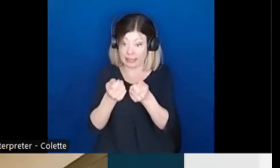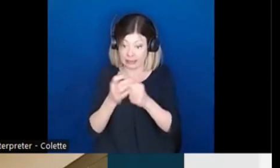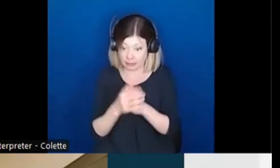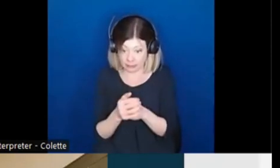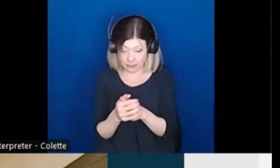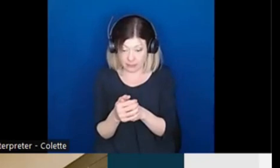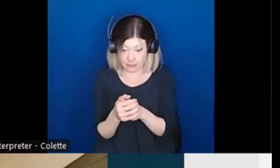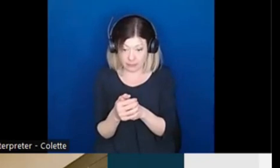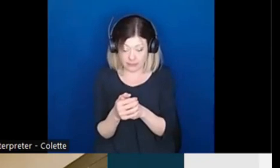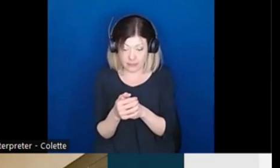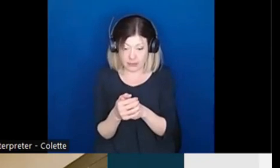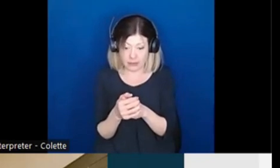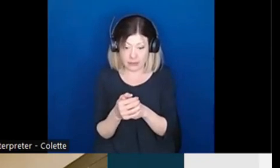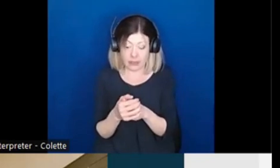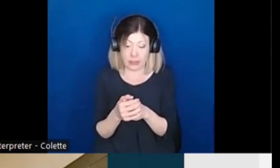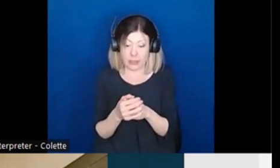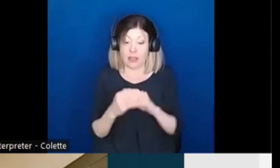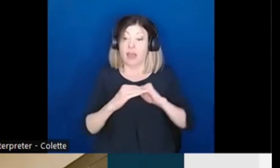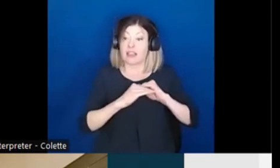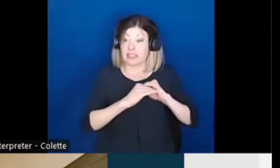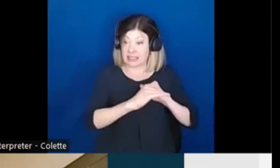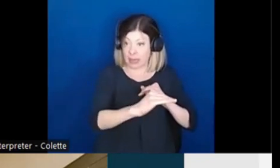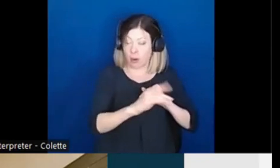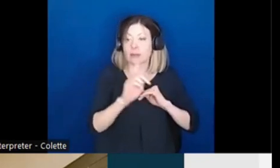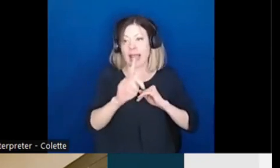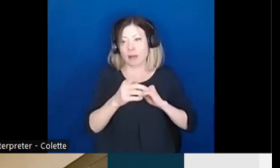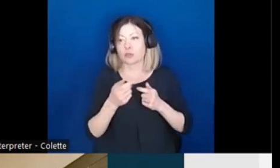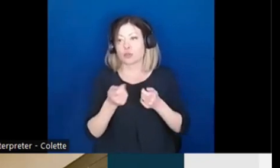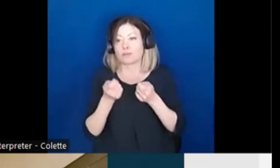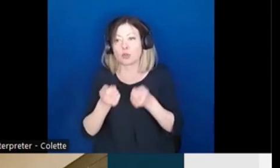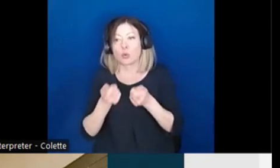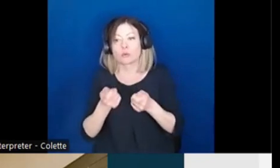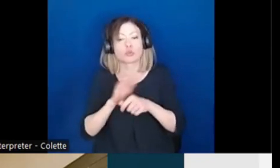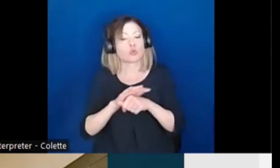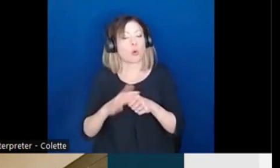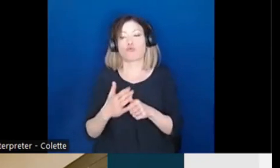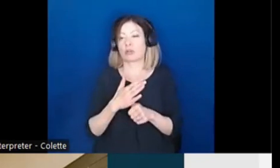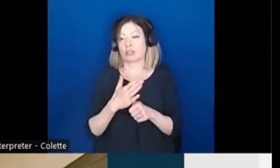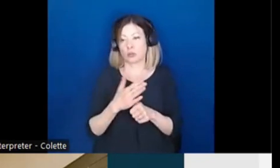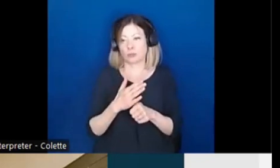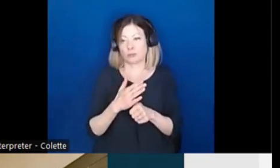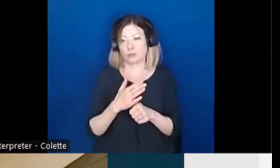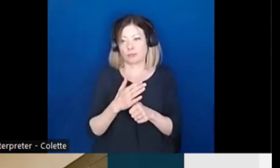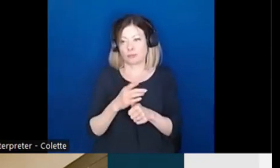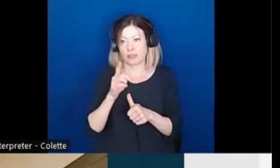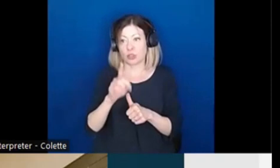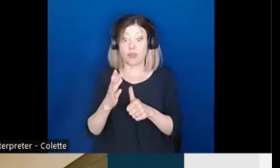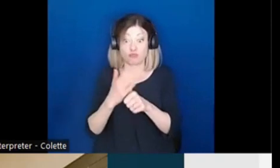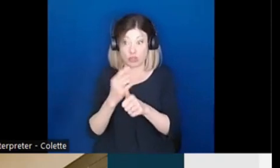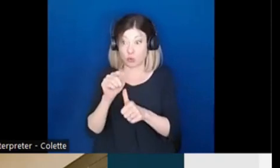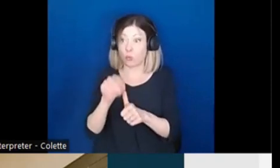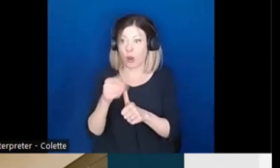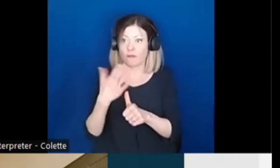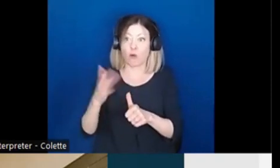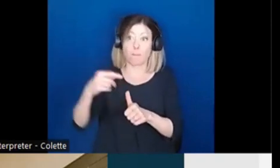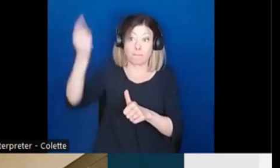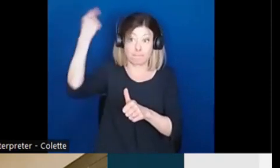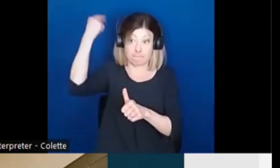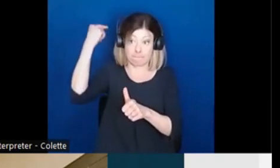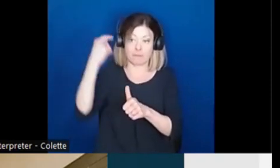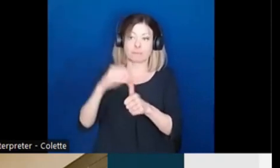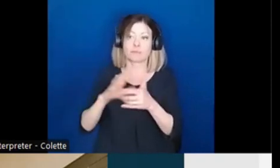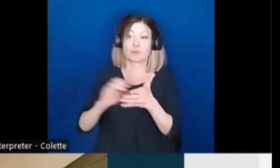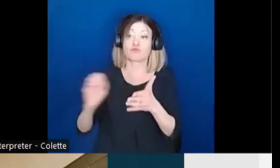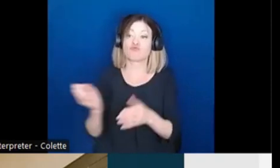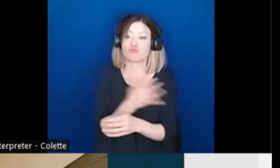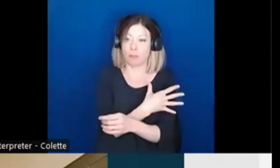table. The range isn't original. For some reason, the one that was there in the Bronte's day was taken out, but we've got one from the period